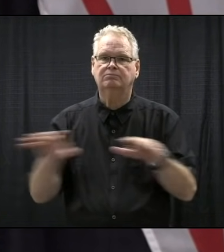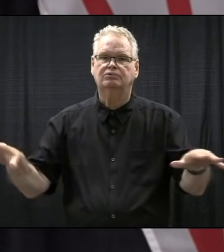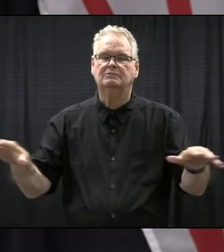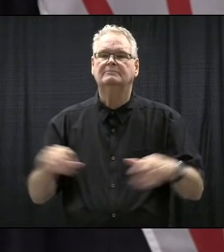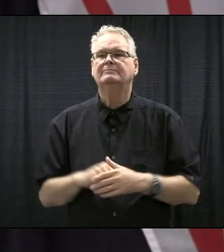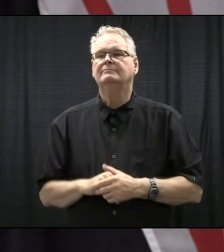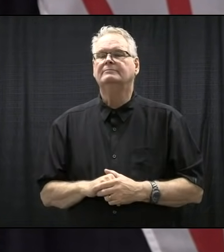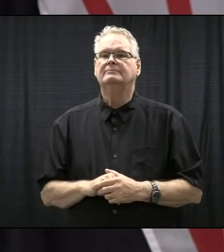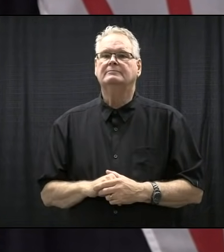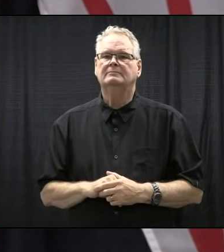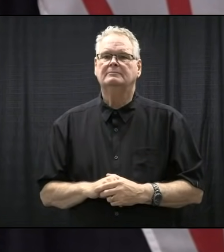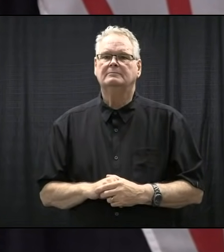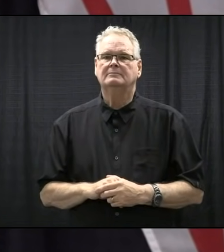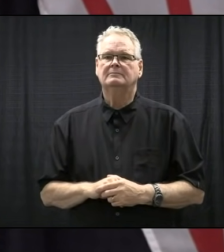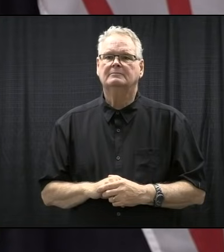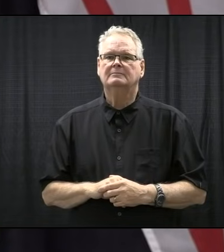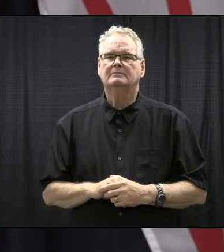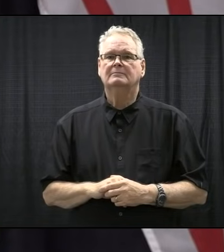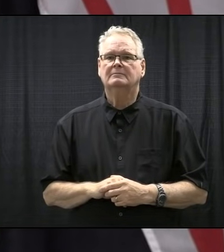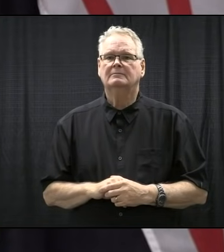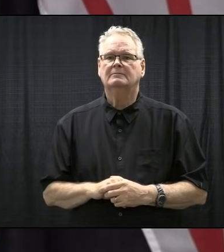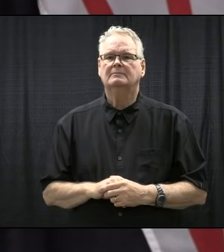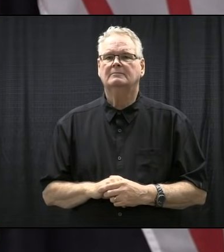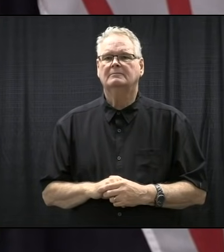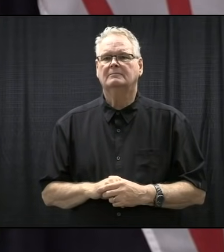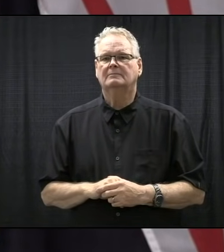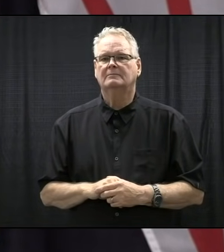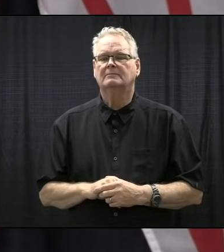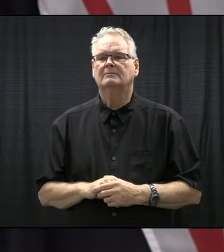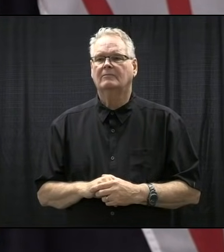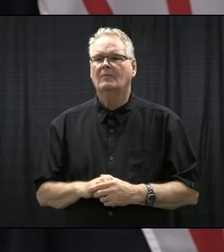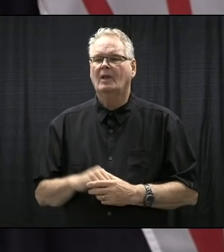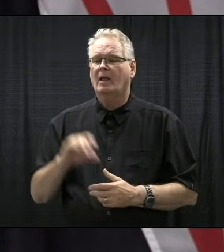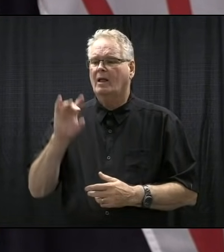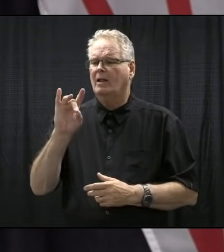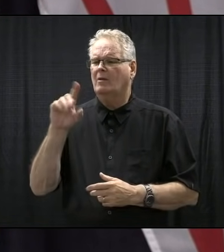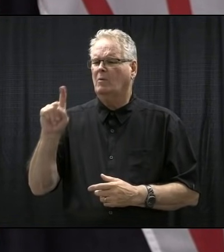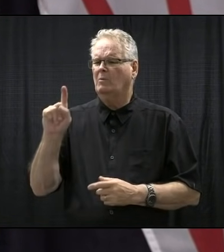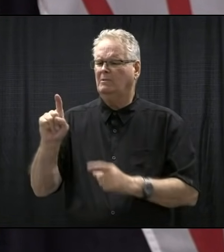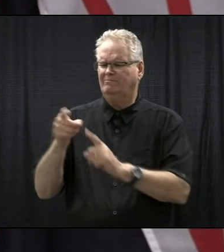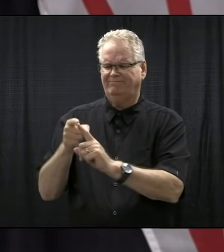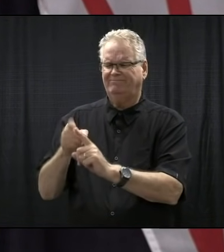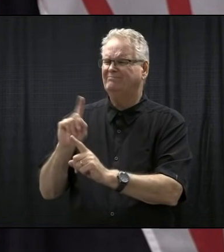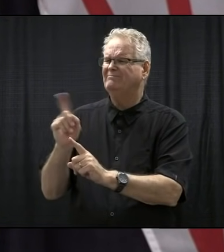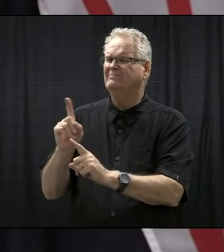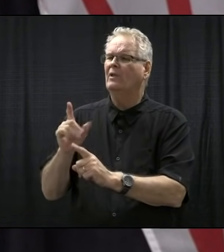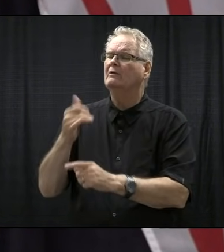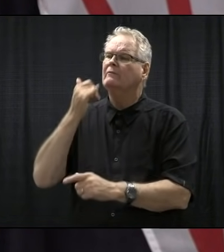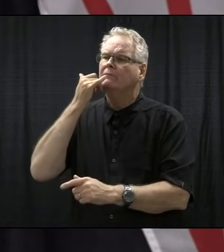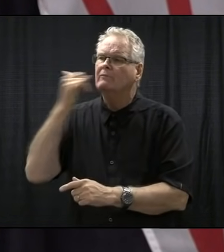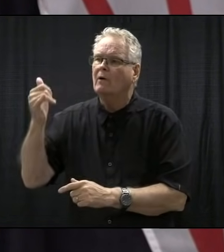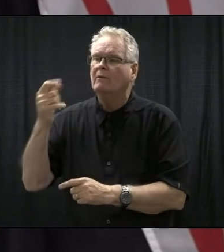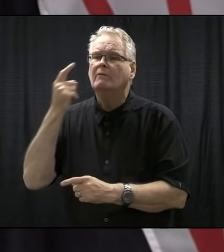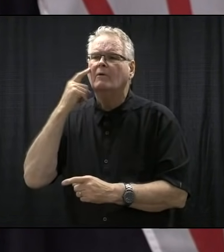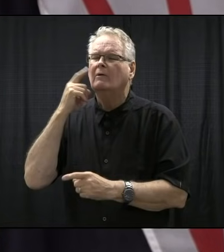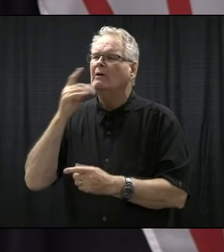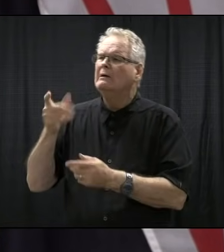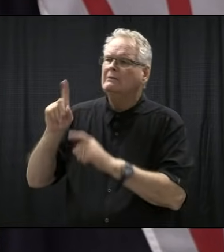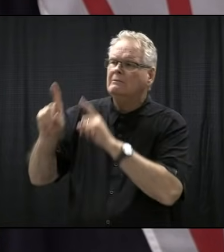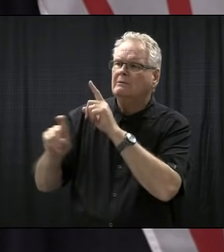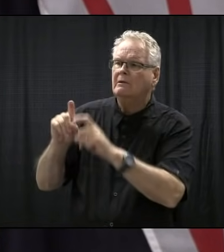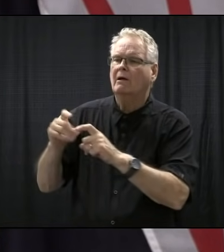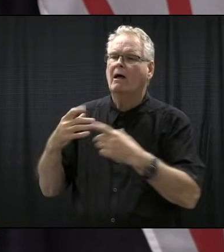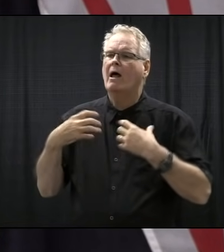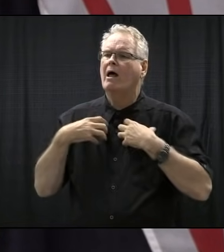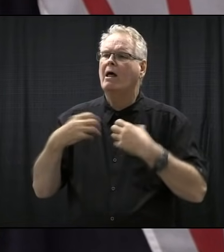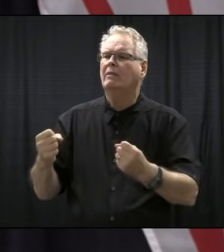provide health advice, poison advice, virtual care, and nurse practitioner access on